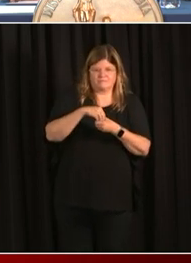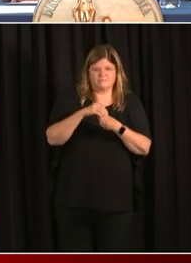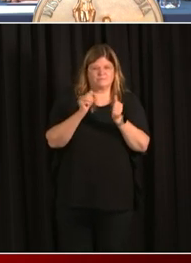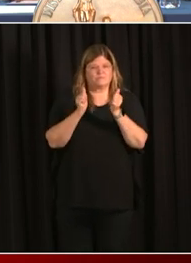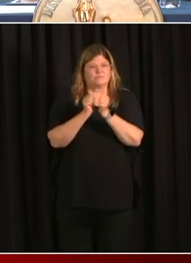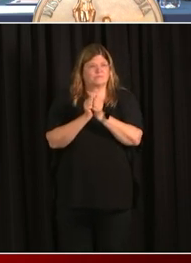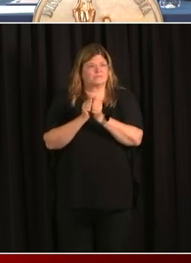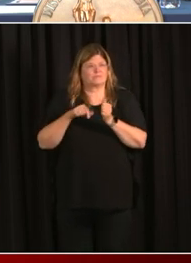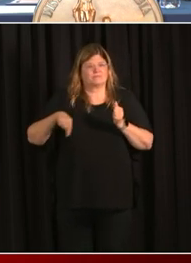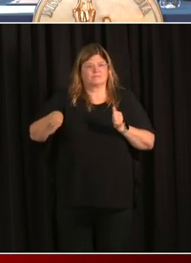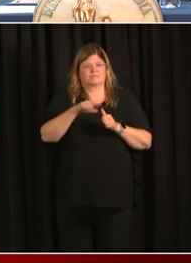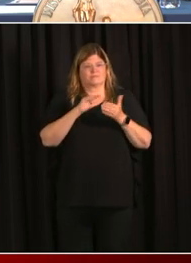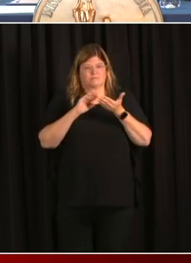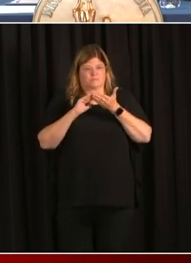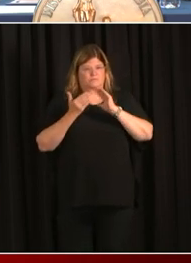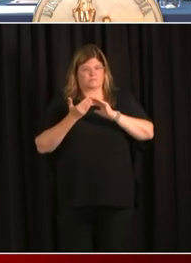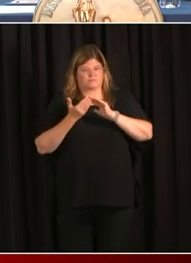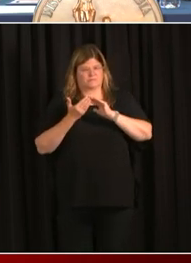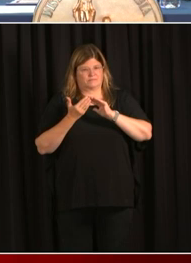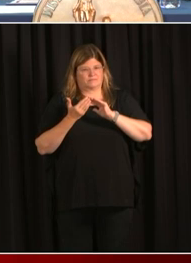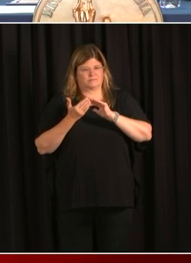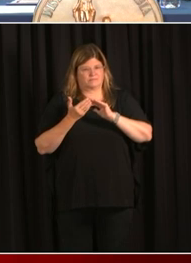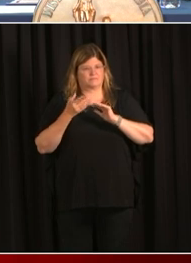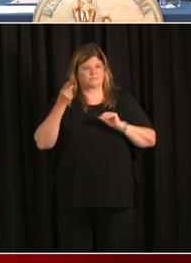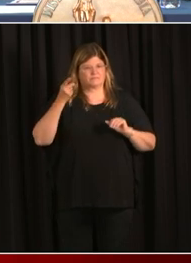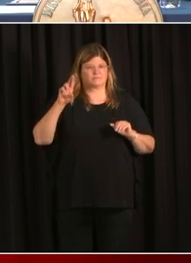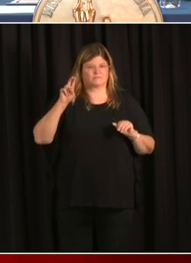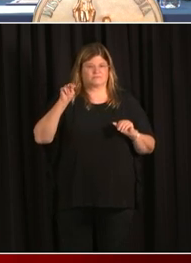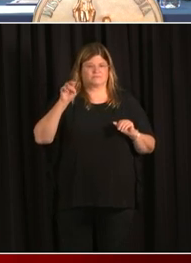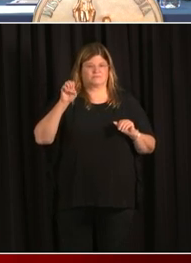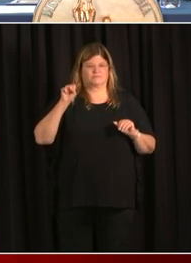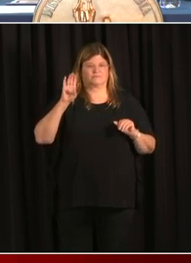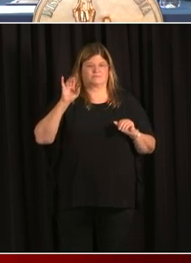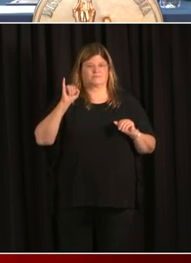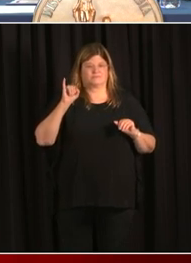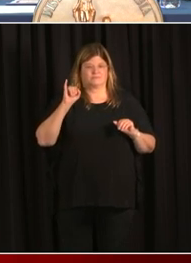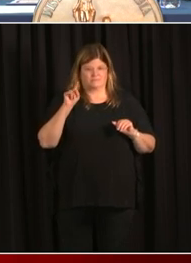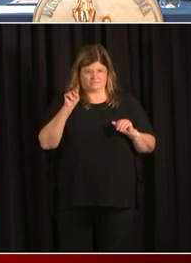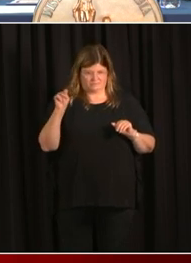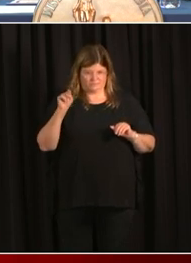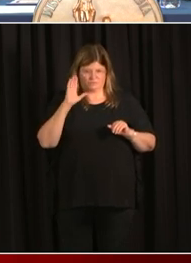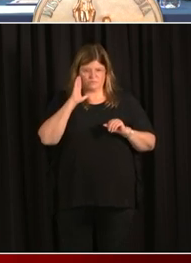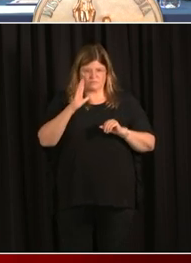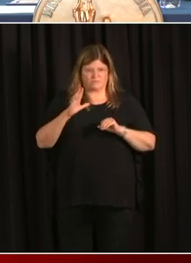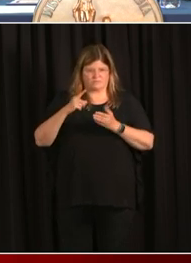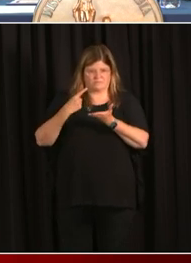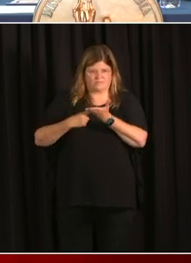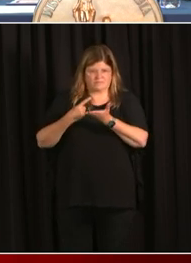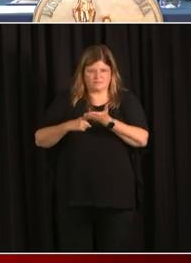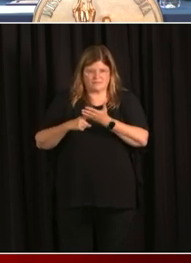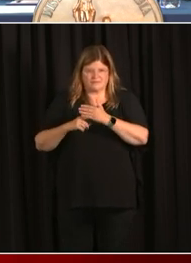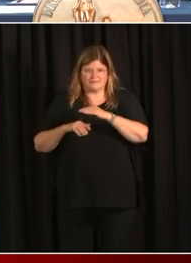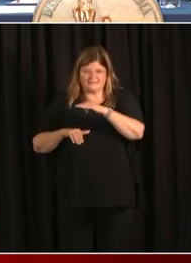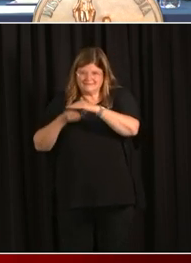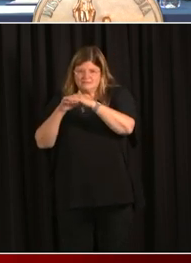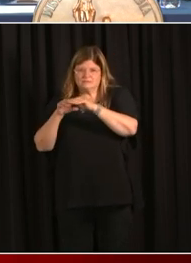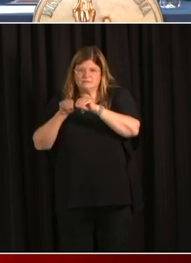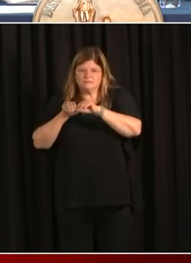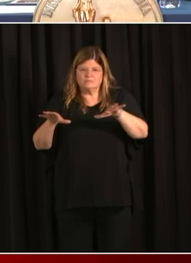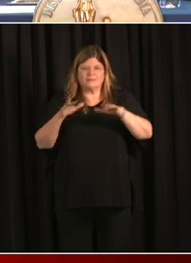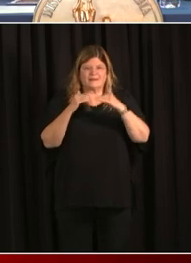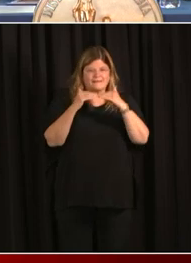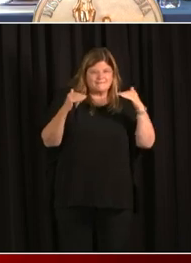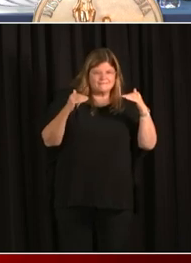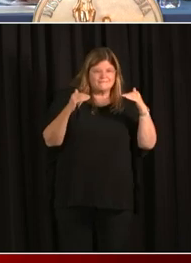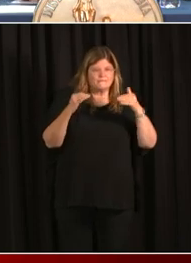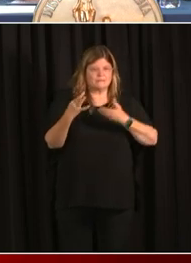I wanted Dr. Nesbitt to talk a little bit more about the community spread, capacity, and level of engagement. Sure.